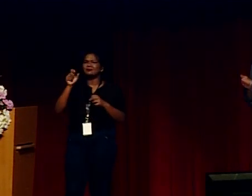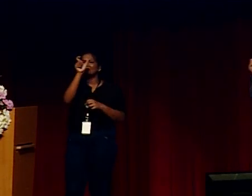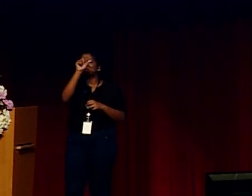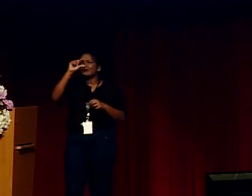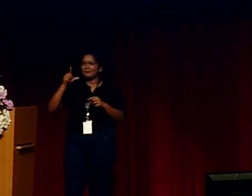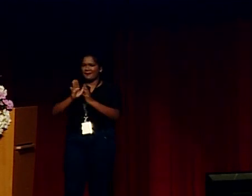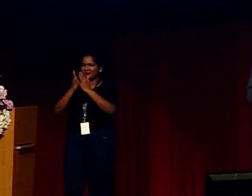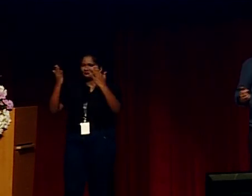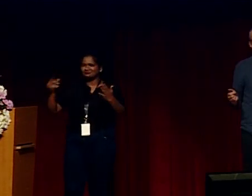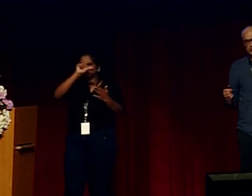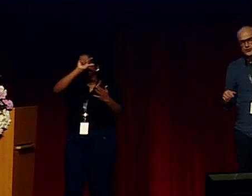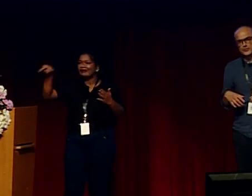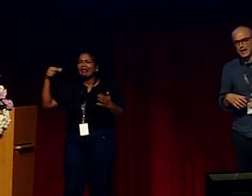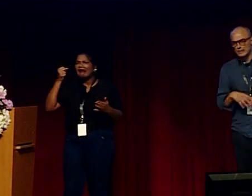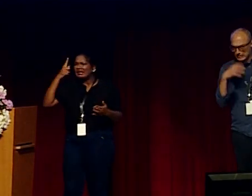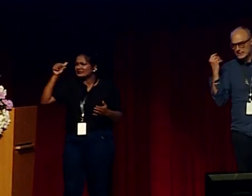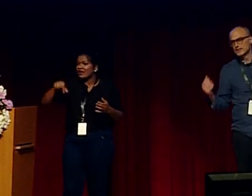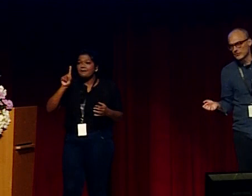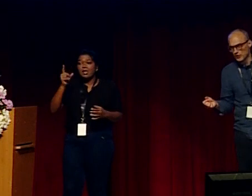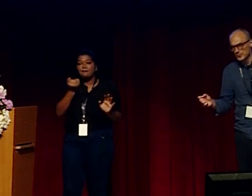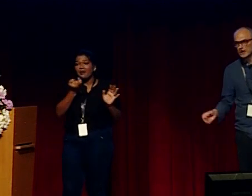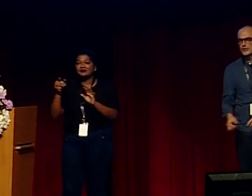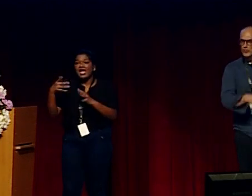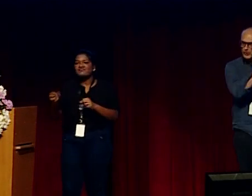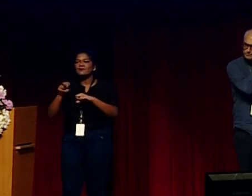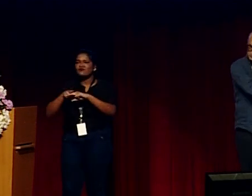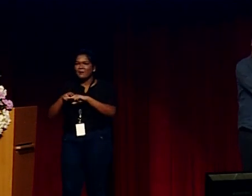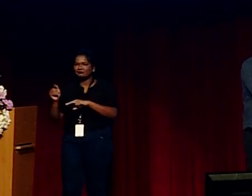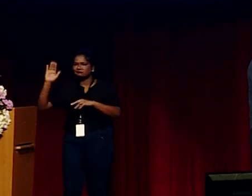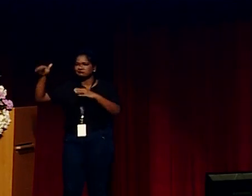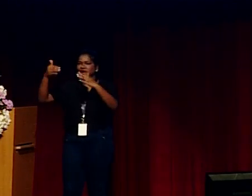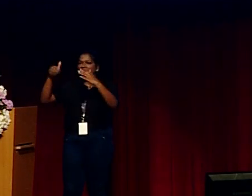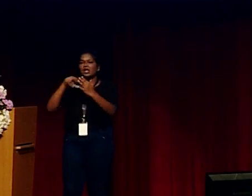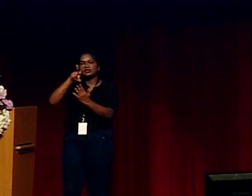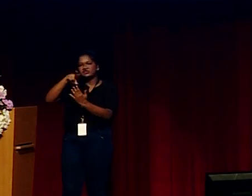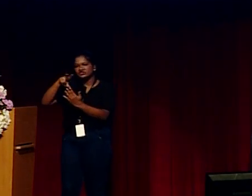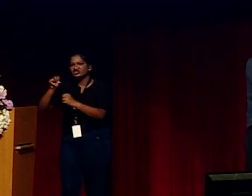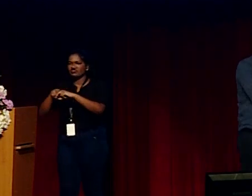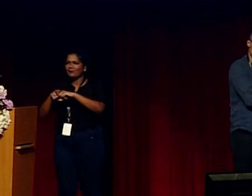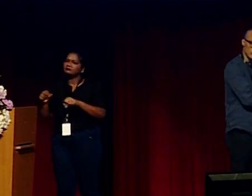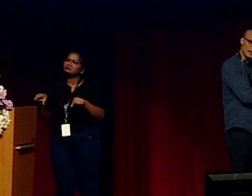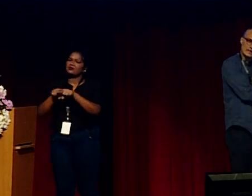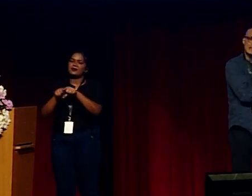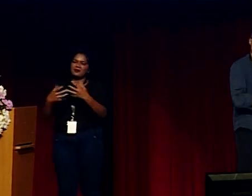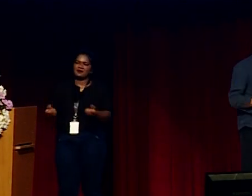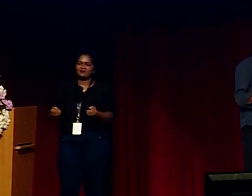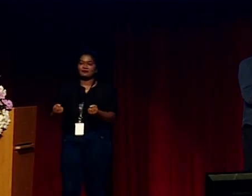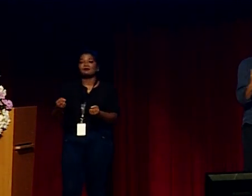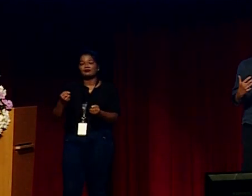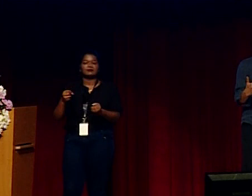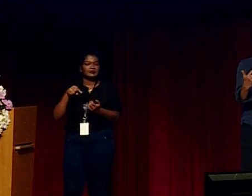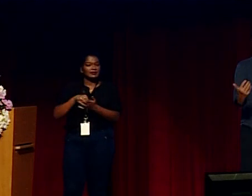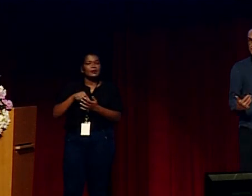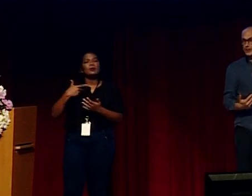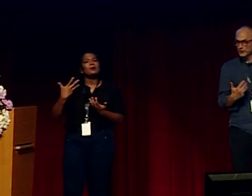page. But math is not just about listening to formulas or reading formulas, it's also about using them, right? So you